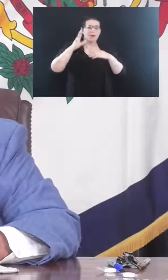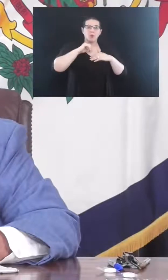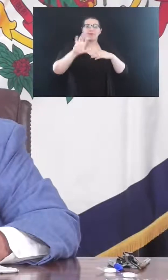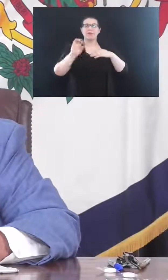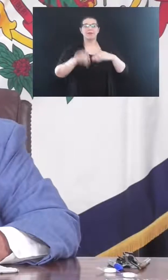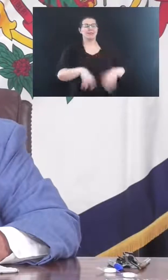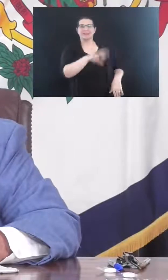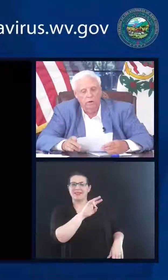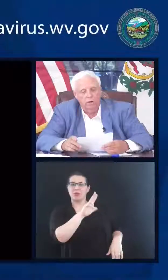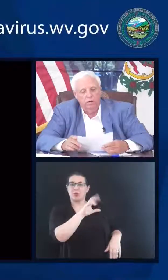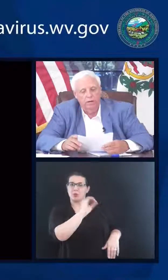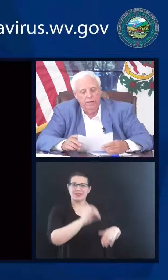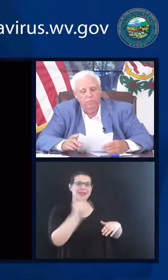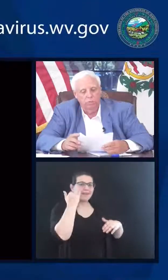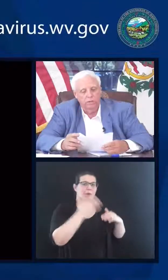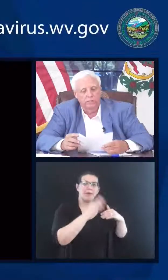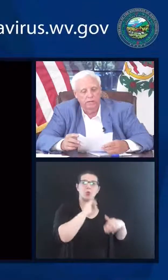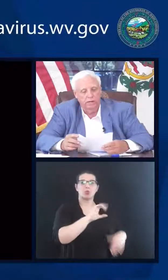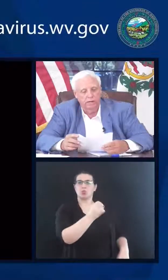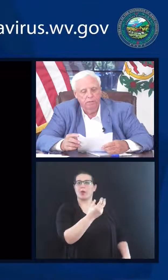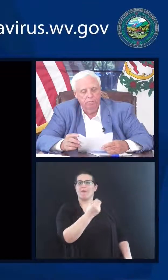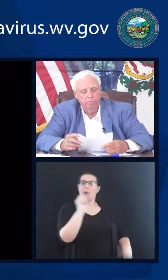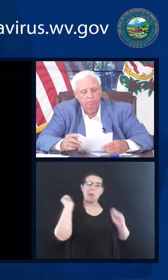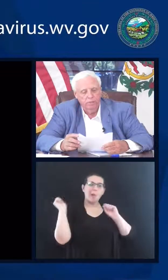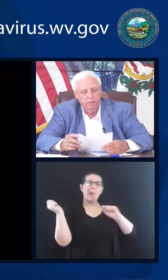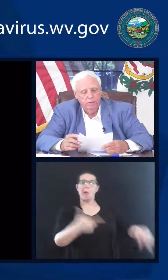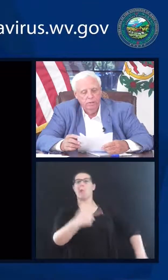74.3% of the 12 and older all have 1 shot.